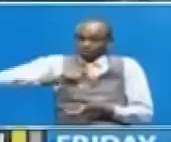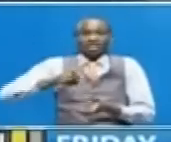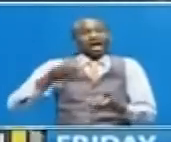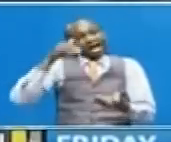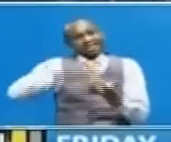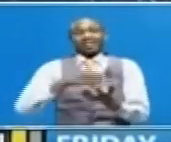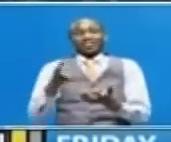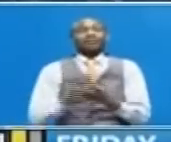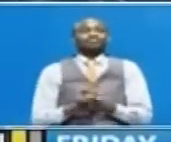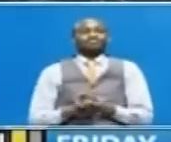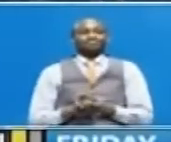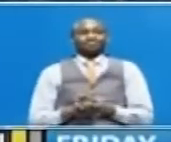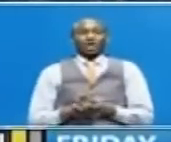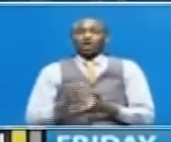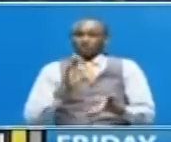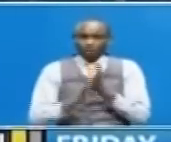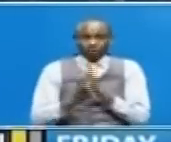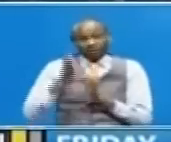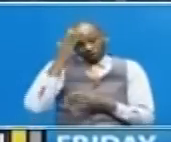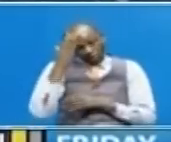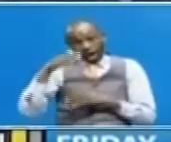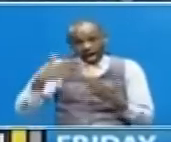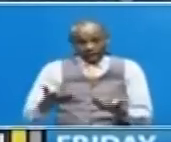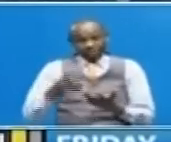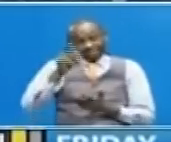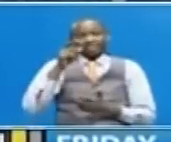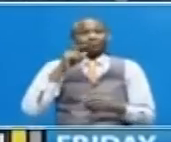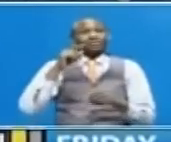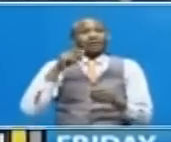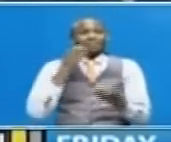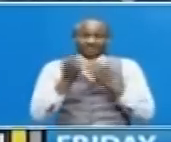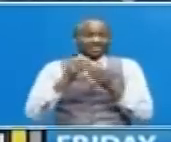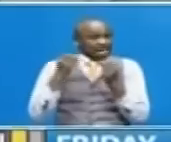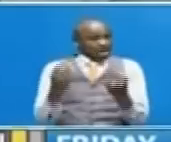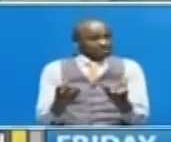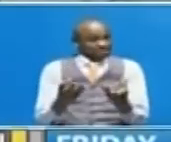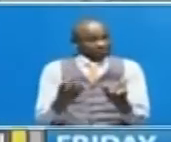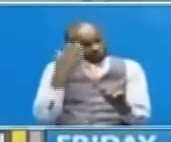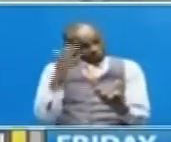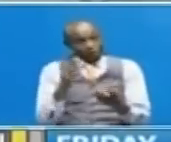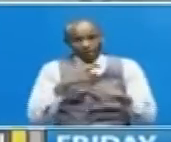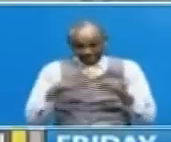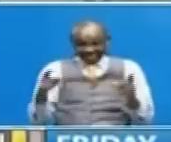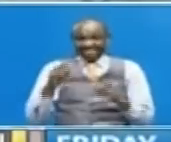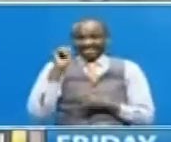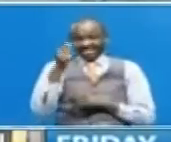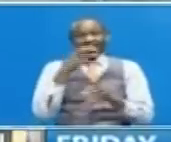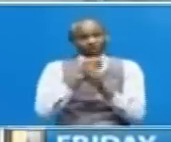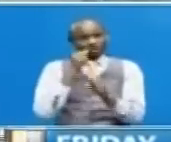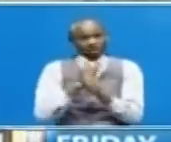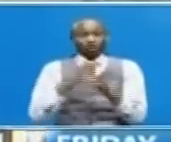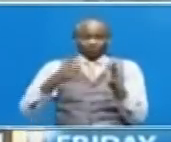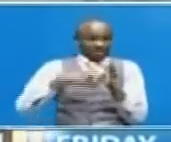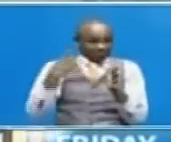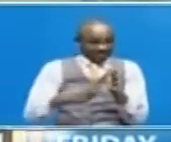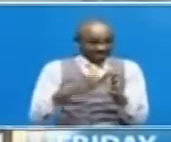menace. Nobody exactly knows just how much this illicit business is worth, but according to the Kenya Association of